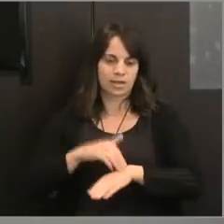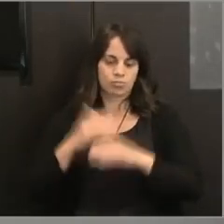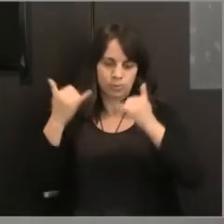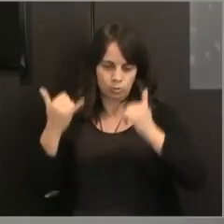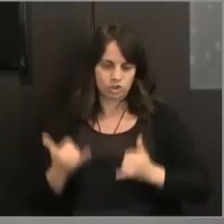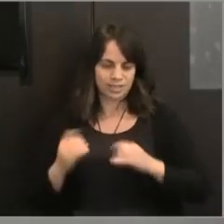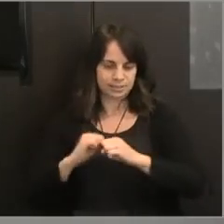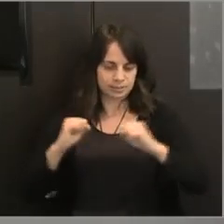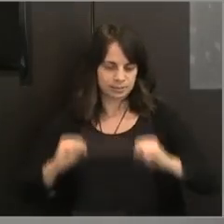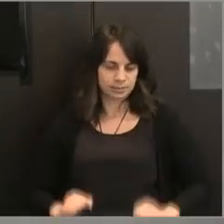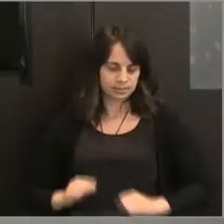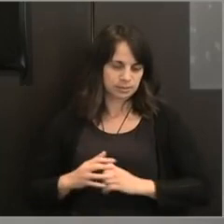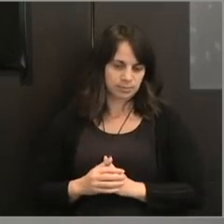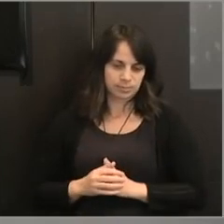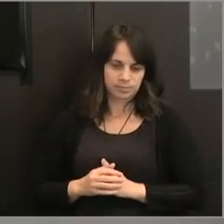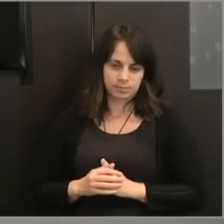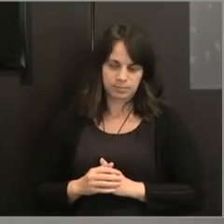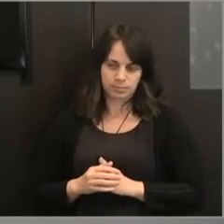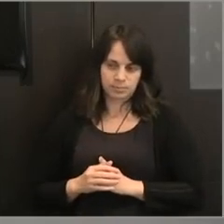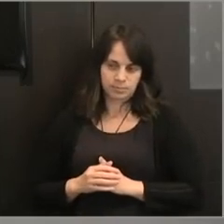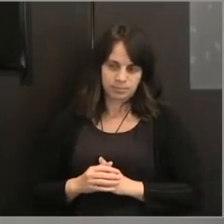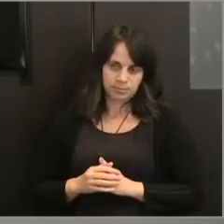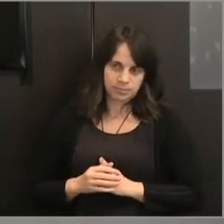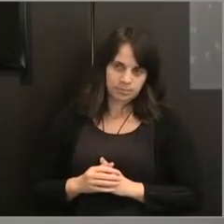the enforcement arm of the Crown.